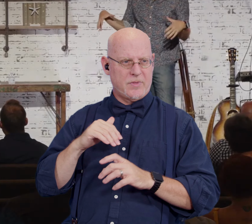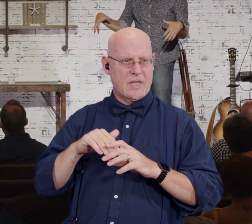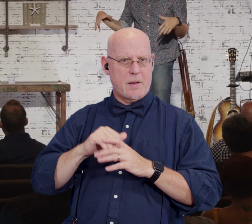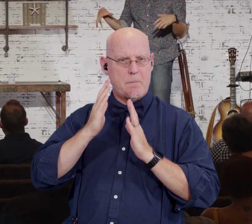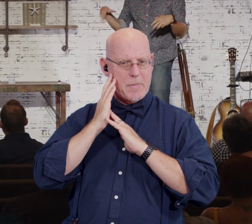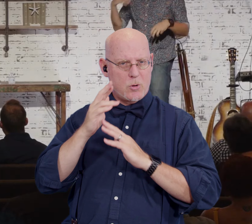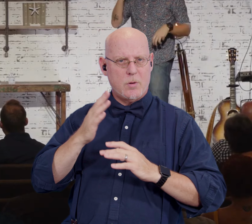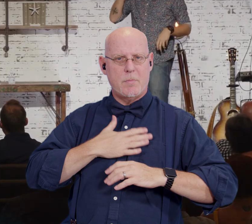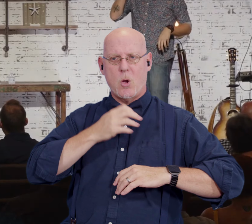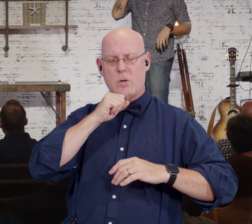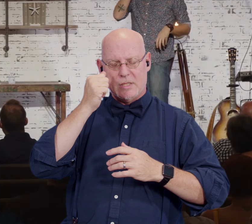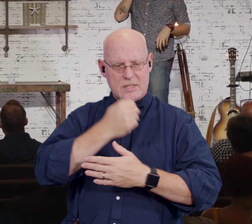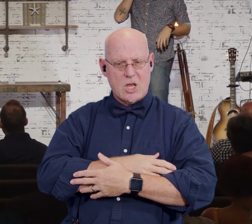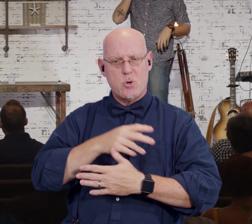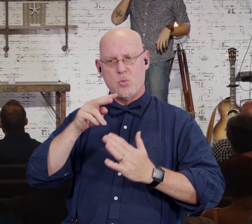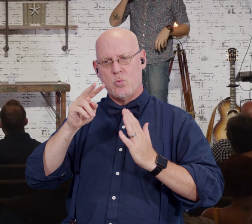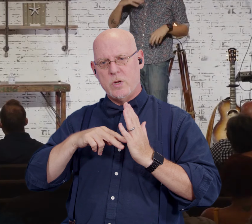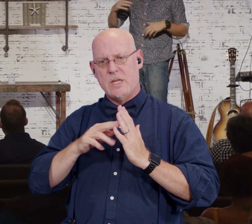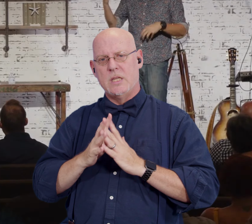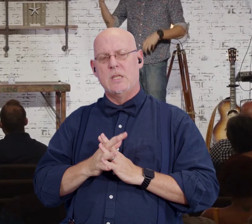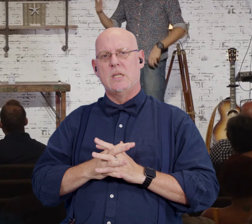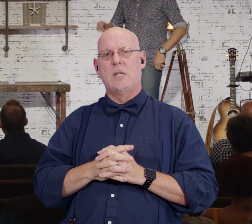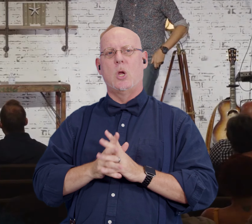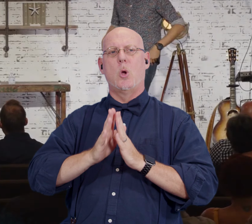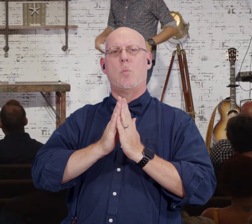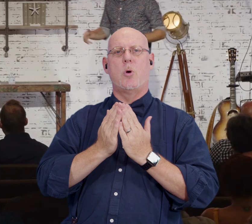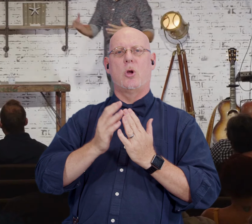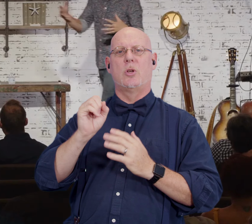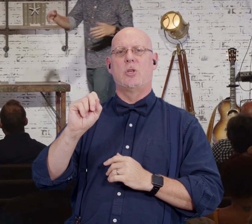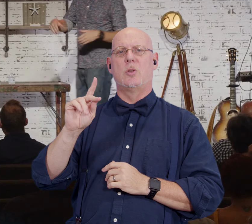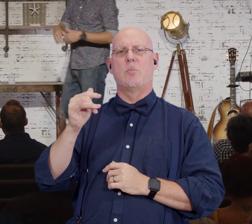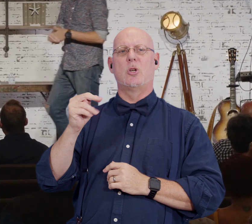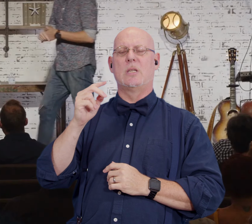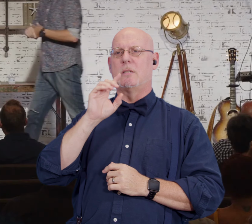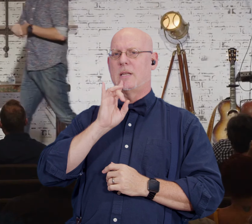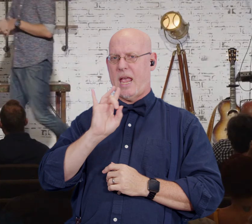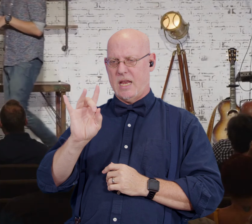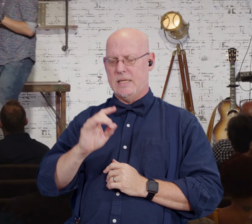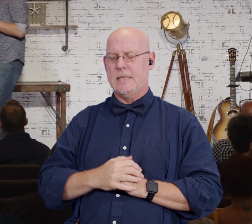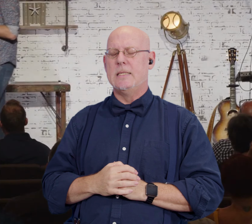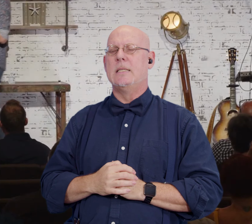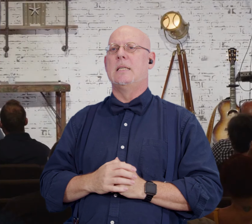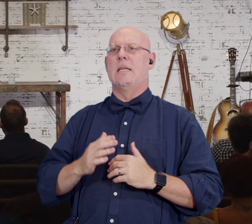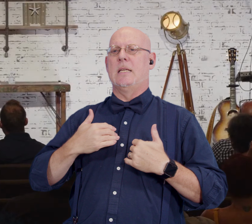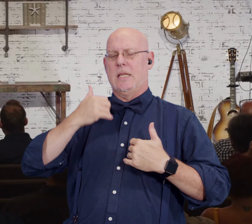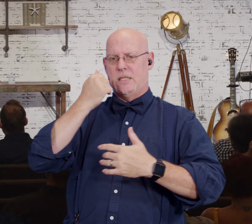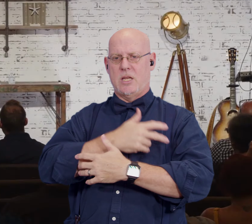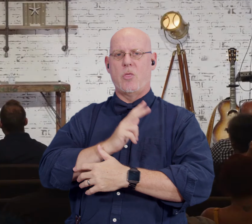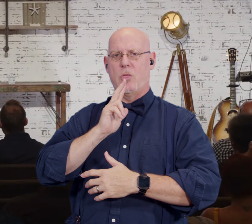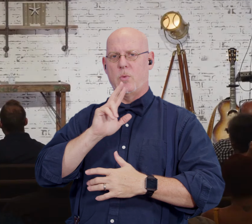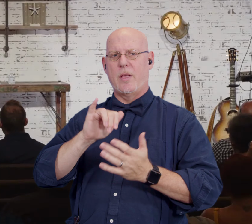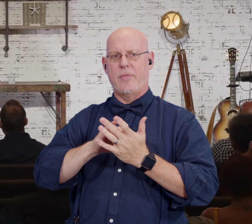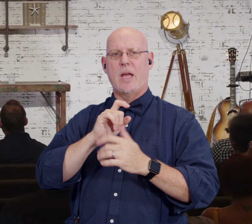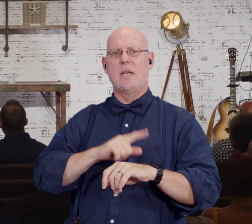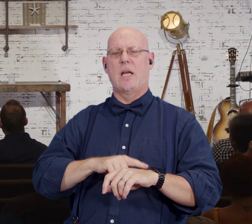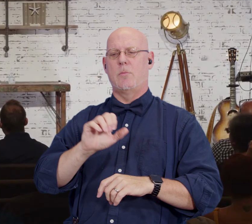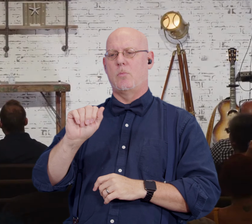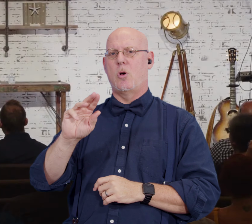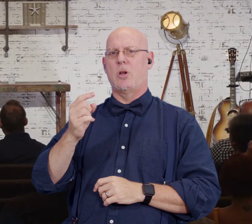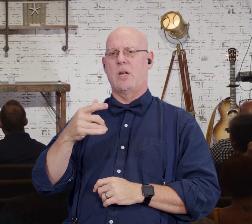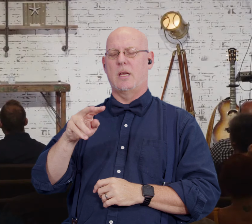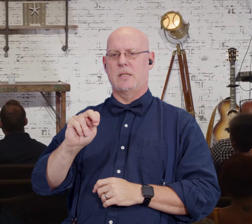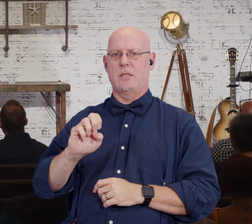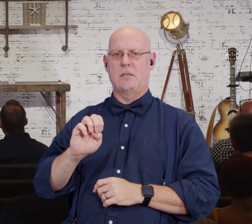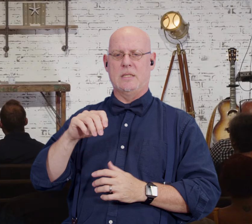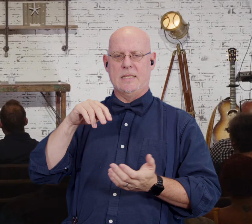the bedroom with my oldest son. I'm reading him a book, Spurgeon's Eight. And my youngest son, who was three at the time, Augustine,